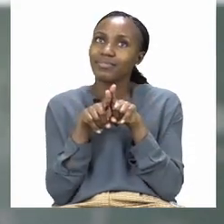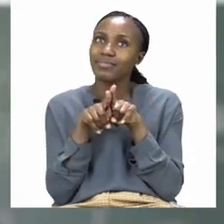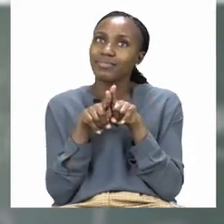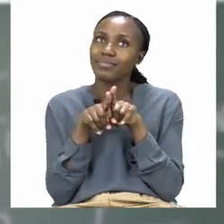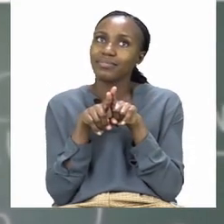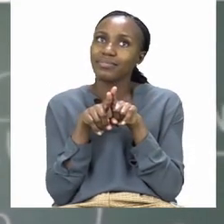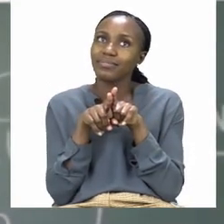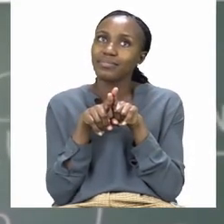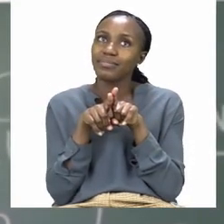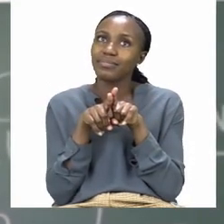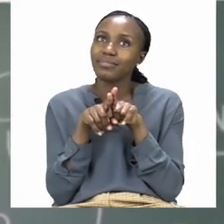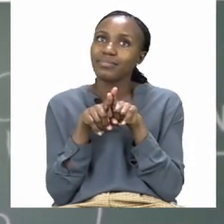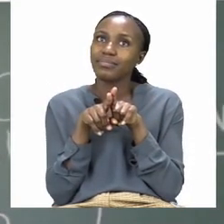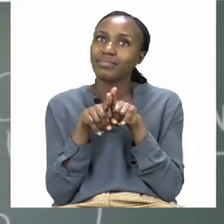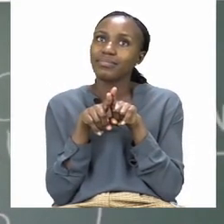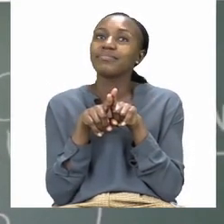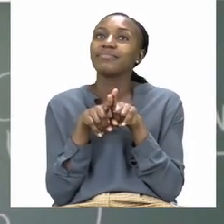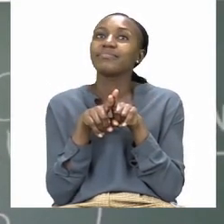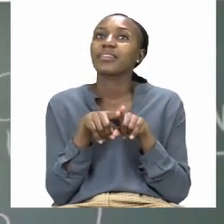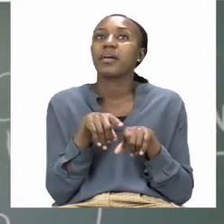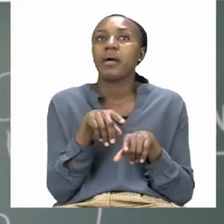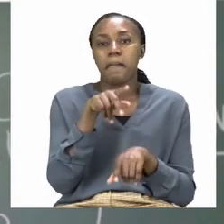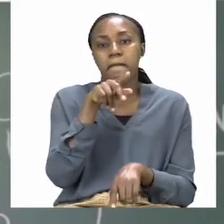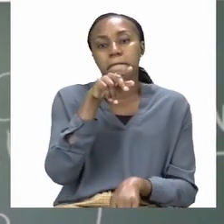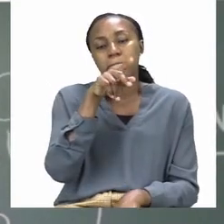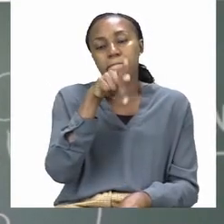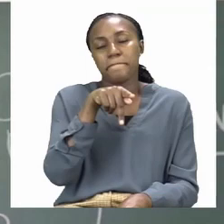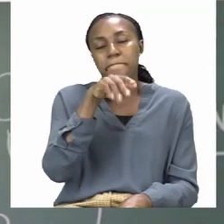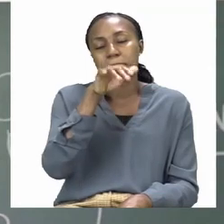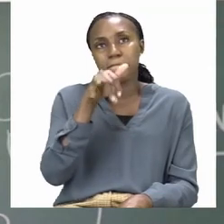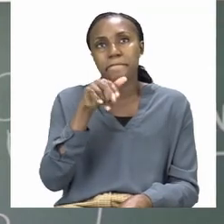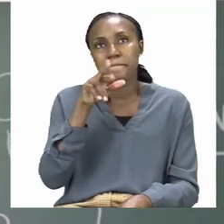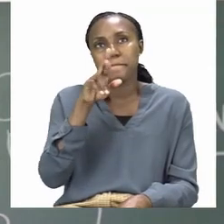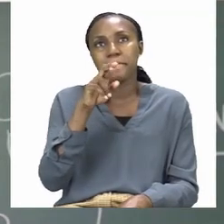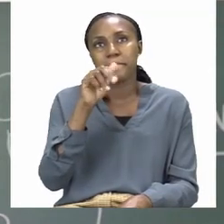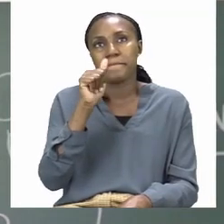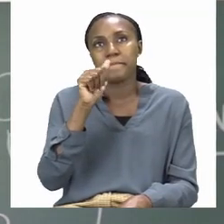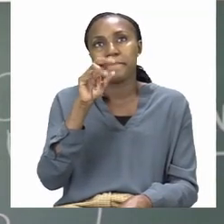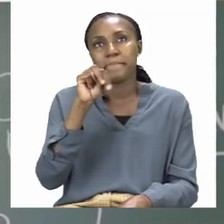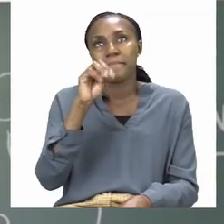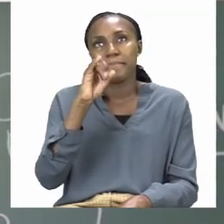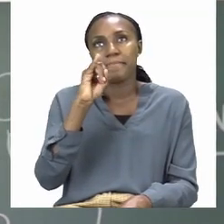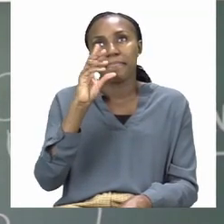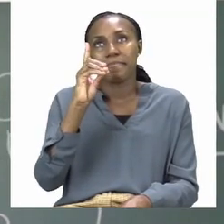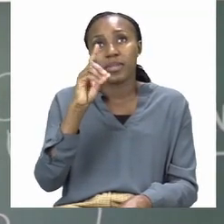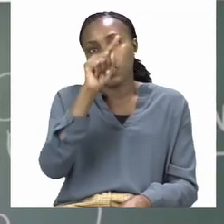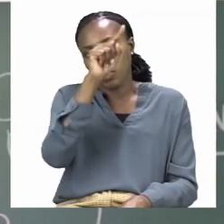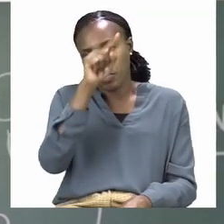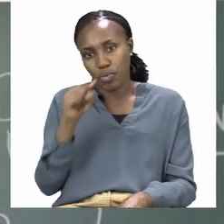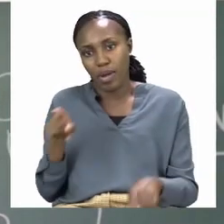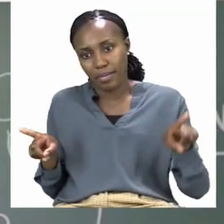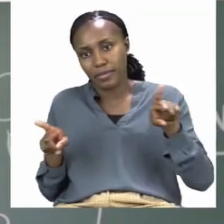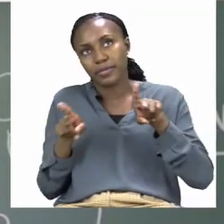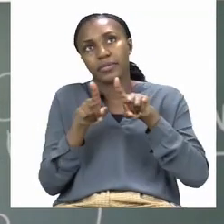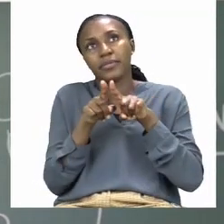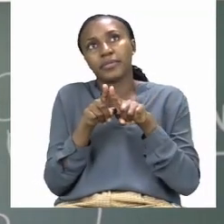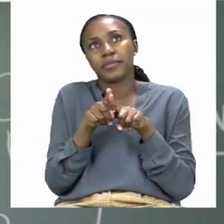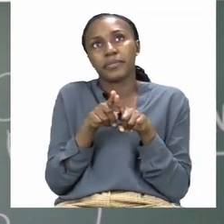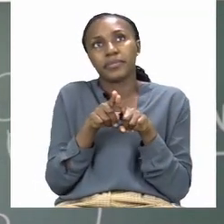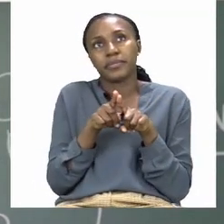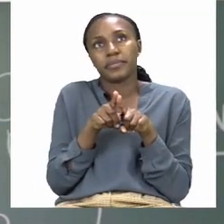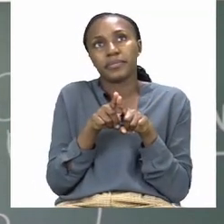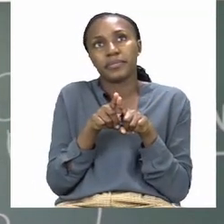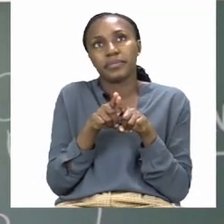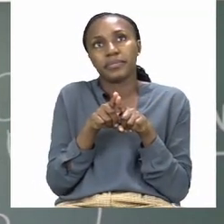pyramid. So you need to go ahead and you need to match these